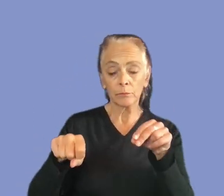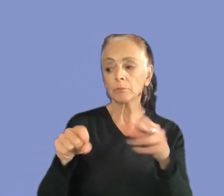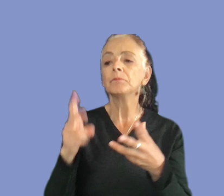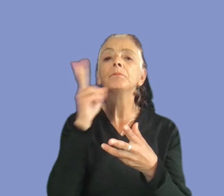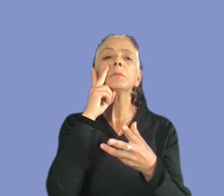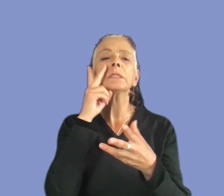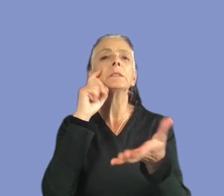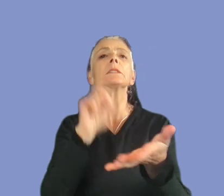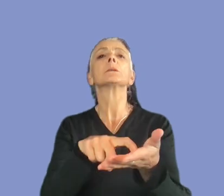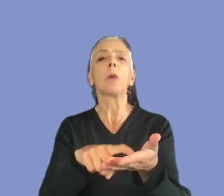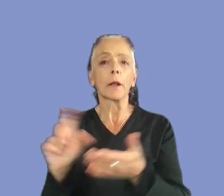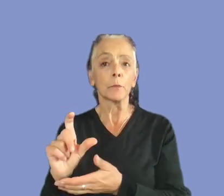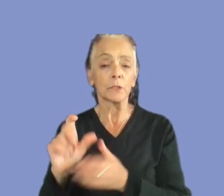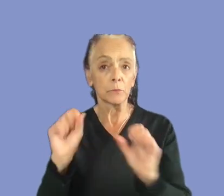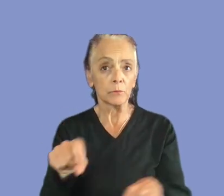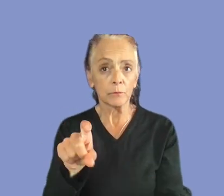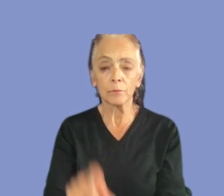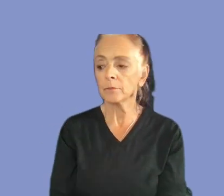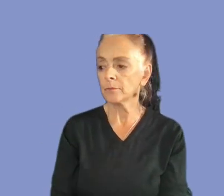see if you could spot a Muslim.